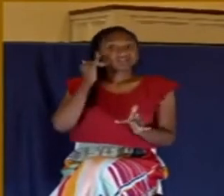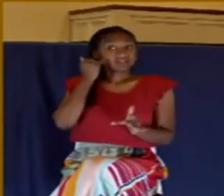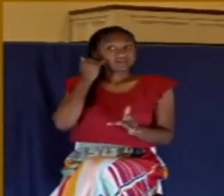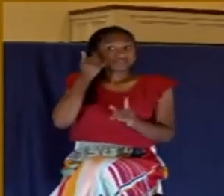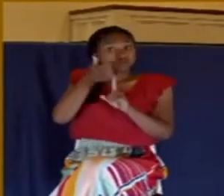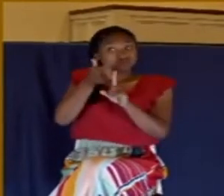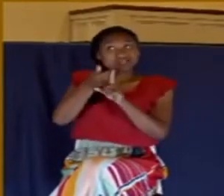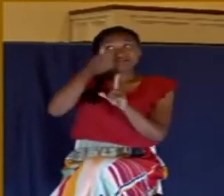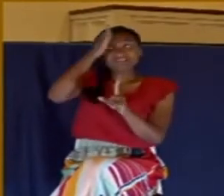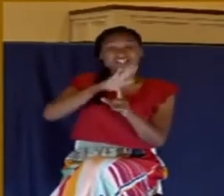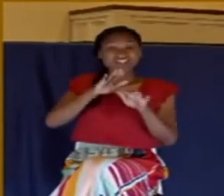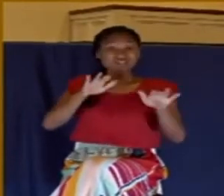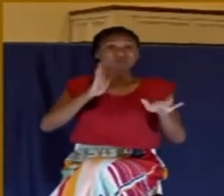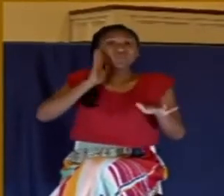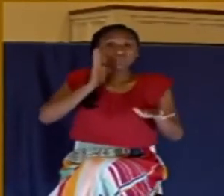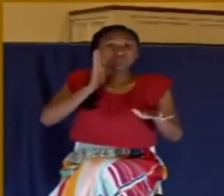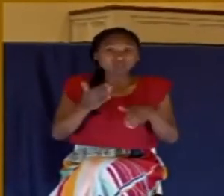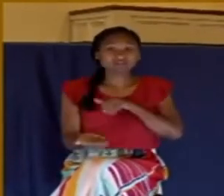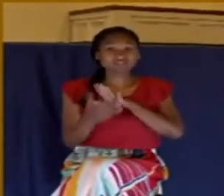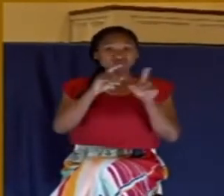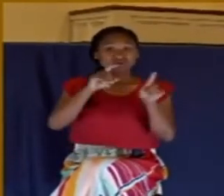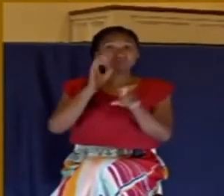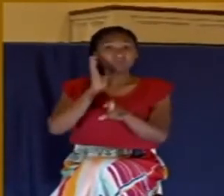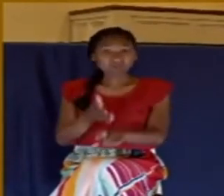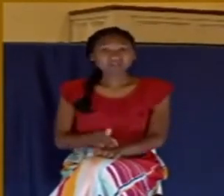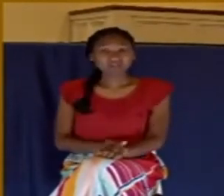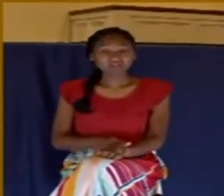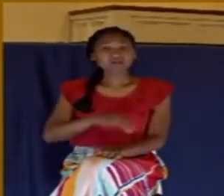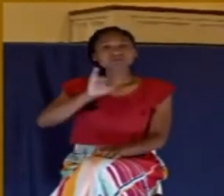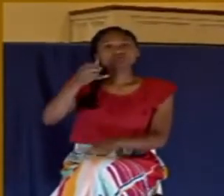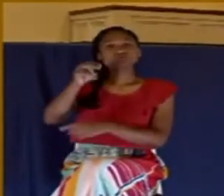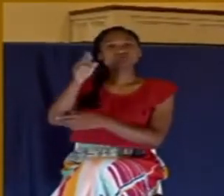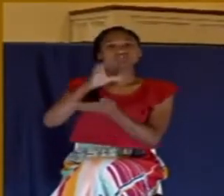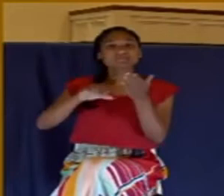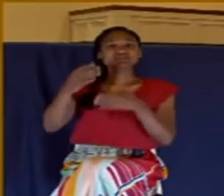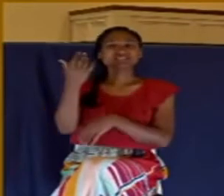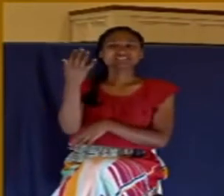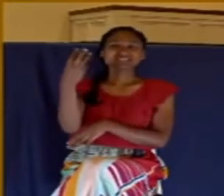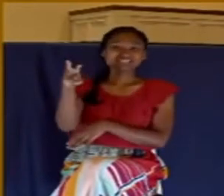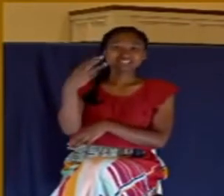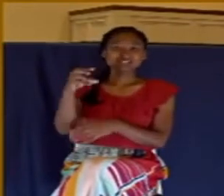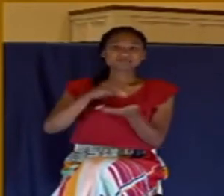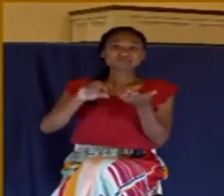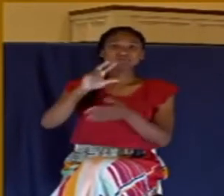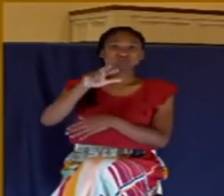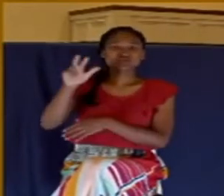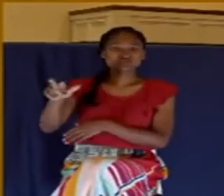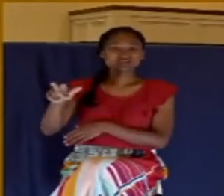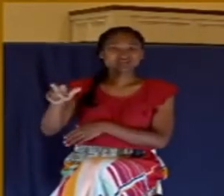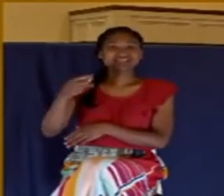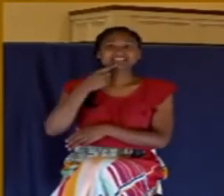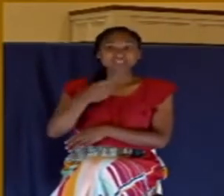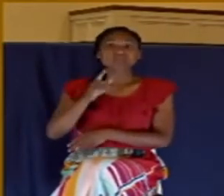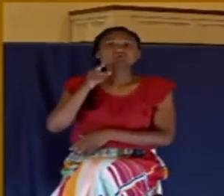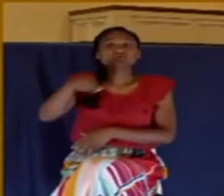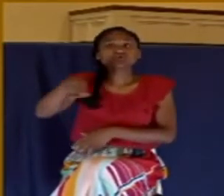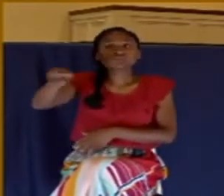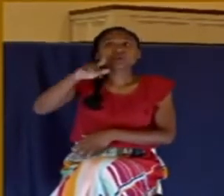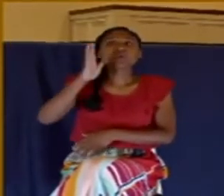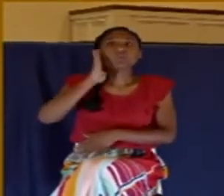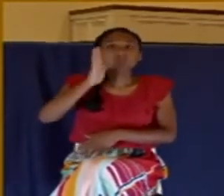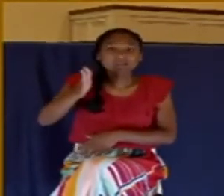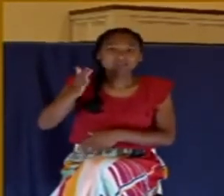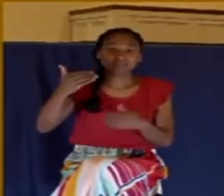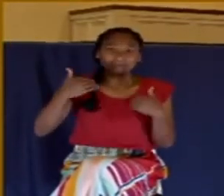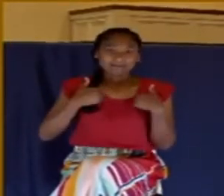trials. Jesus said it in John 16:33. He said, in the world, ye shall have tribulation. As long as you're in this